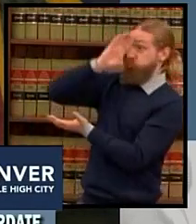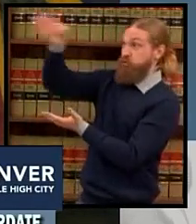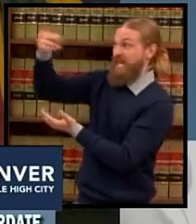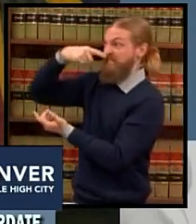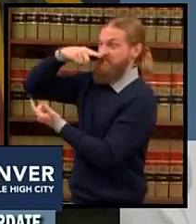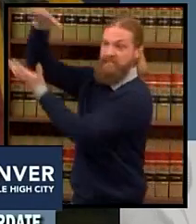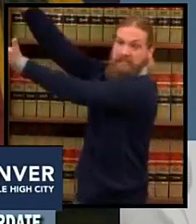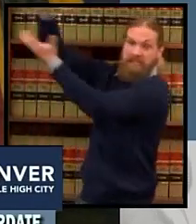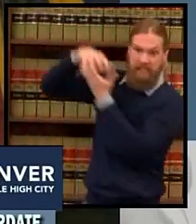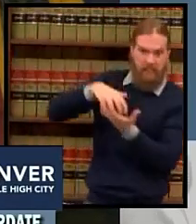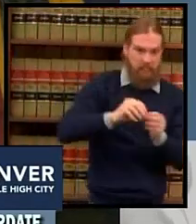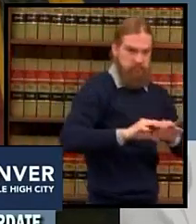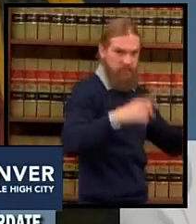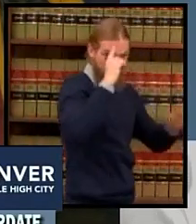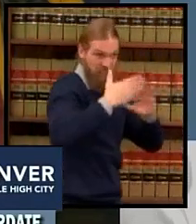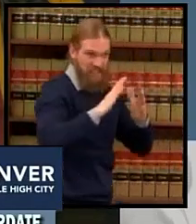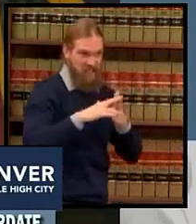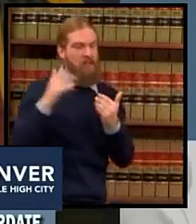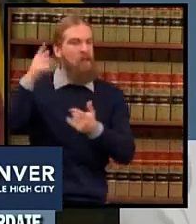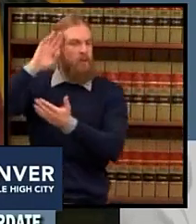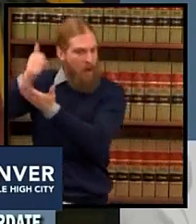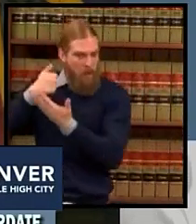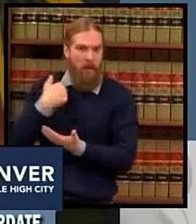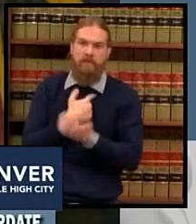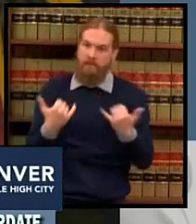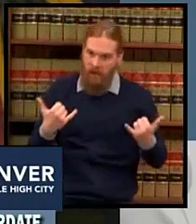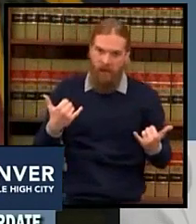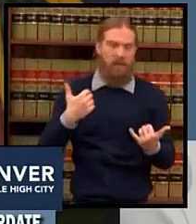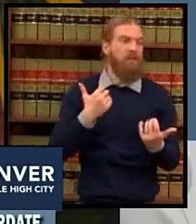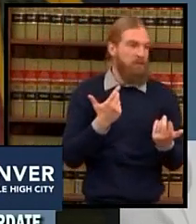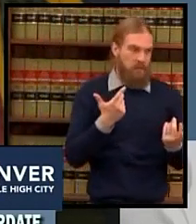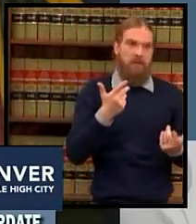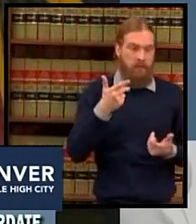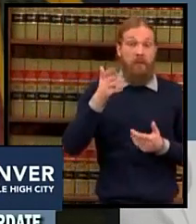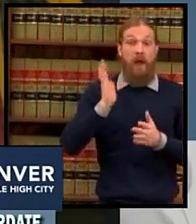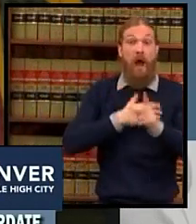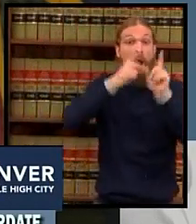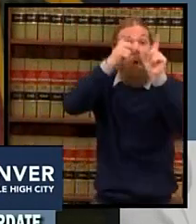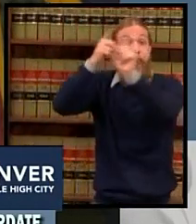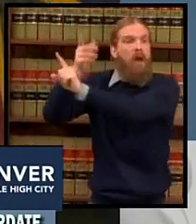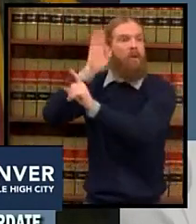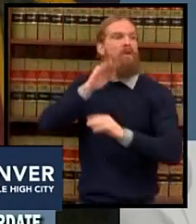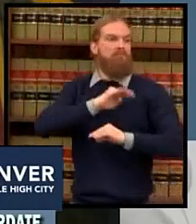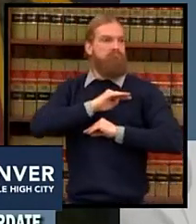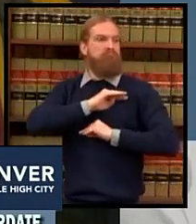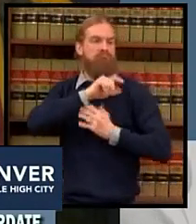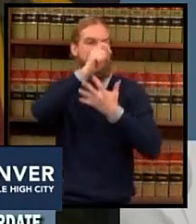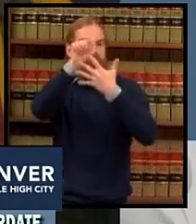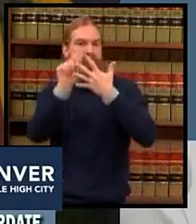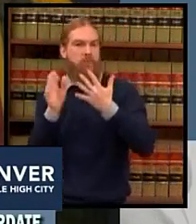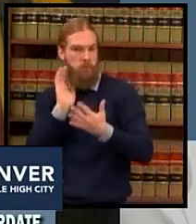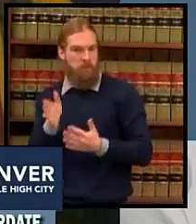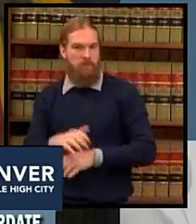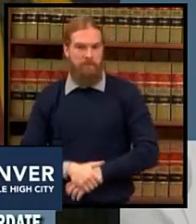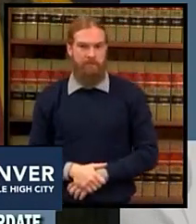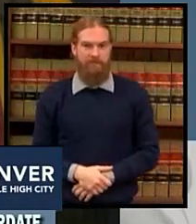for us to get that objective accomplished. All right, Shelley from the Post.